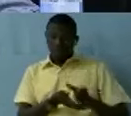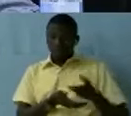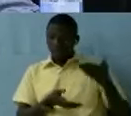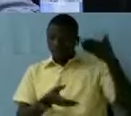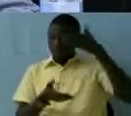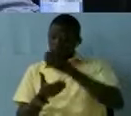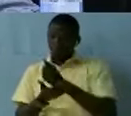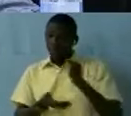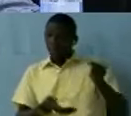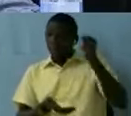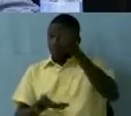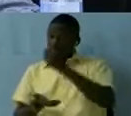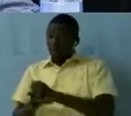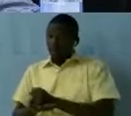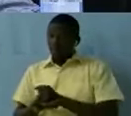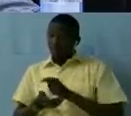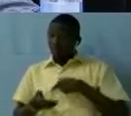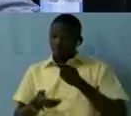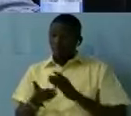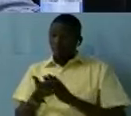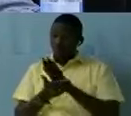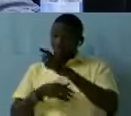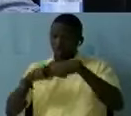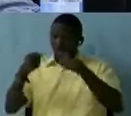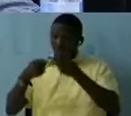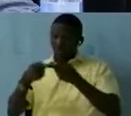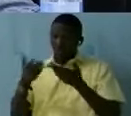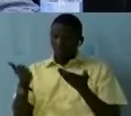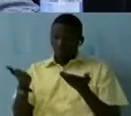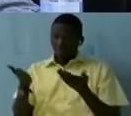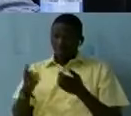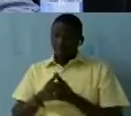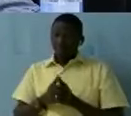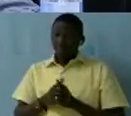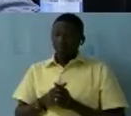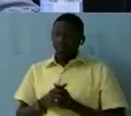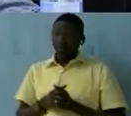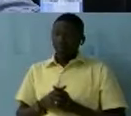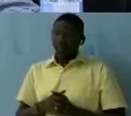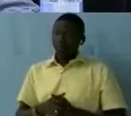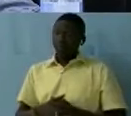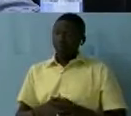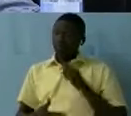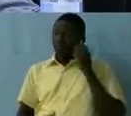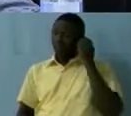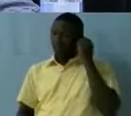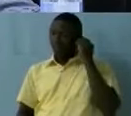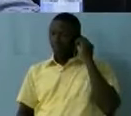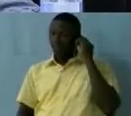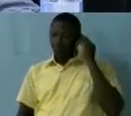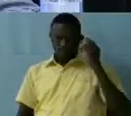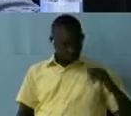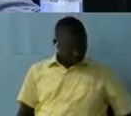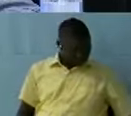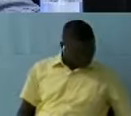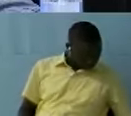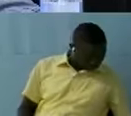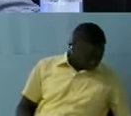continue. Chairman, commission chairman, I lead counsel numbara akobitun fo sedo bijanne na pareta fo